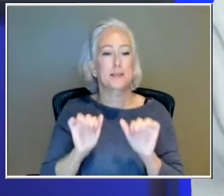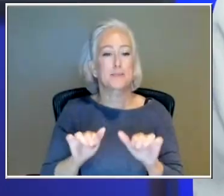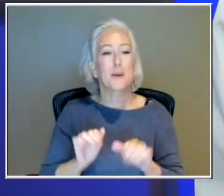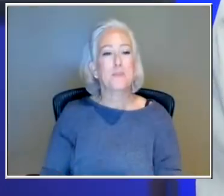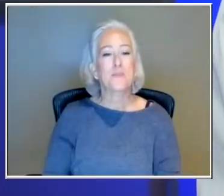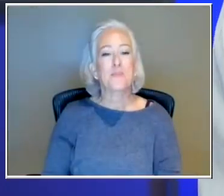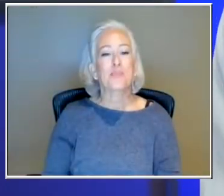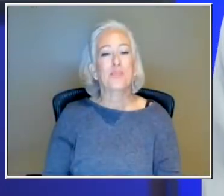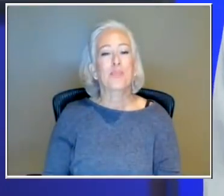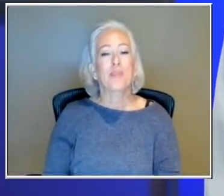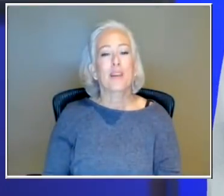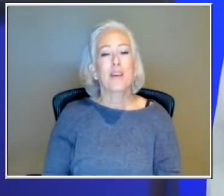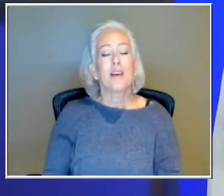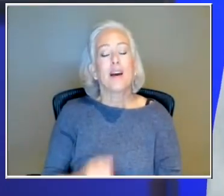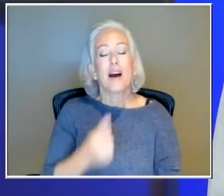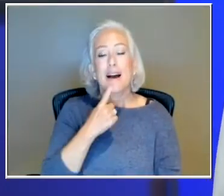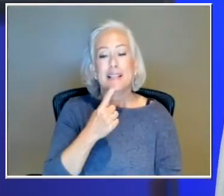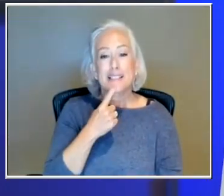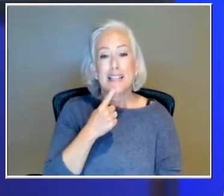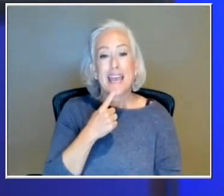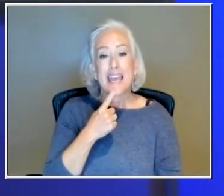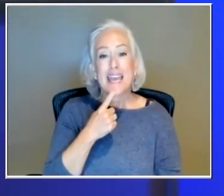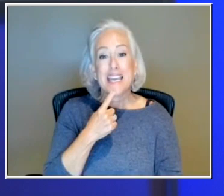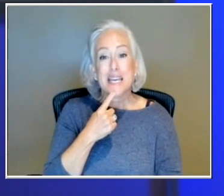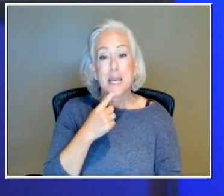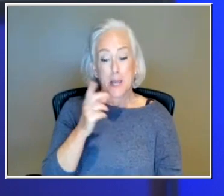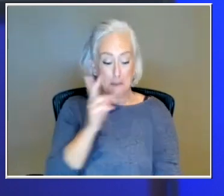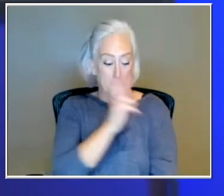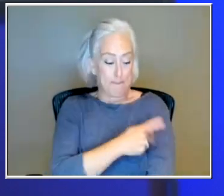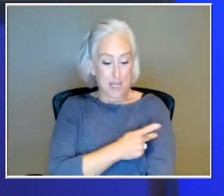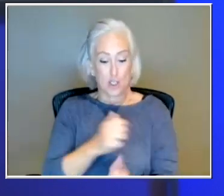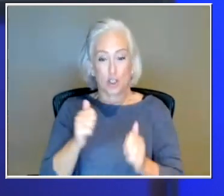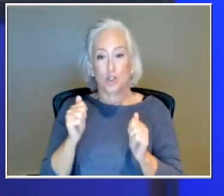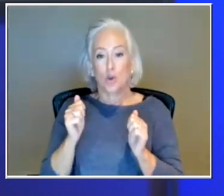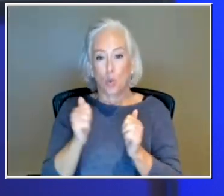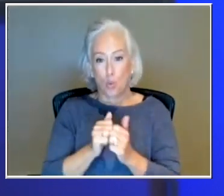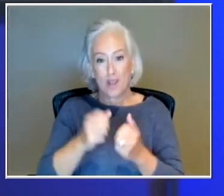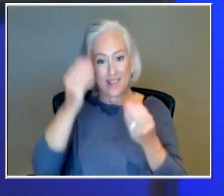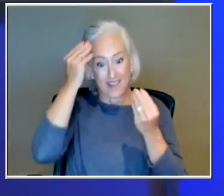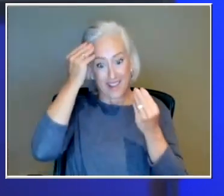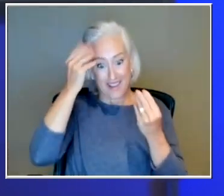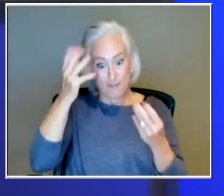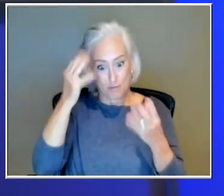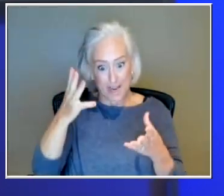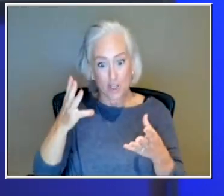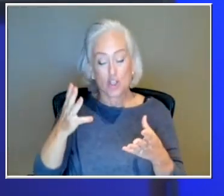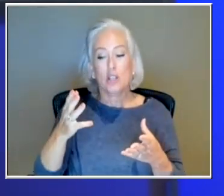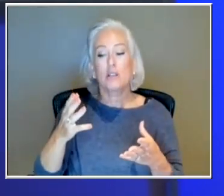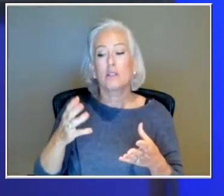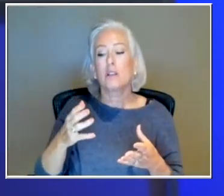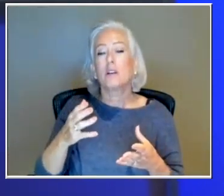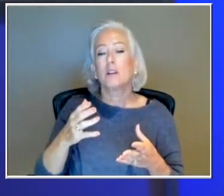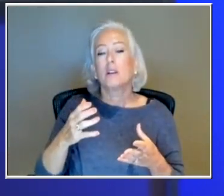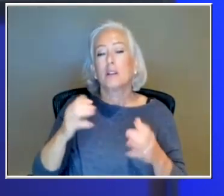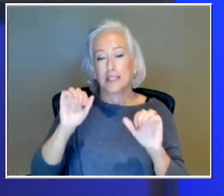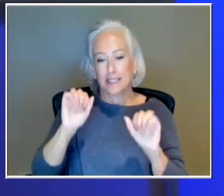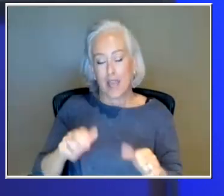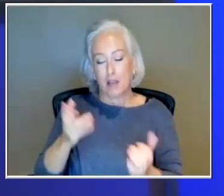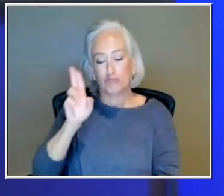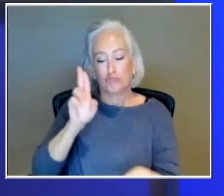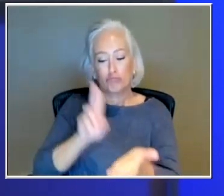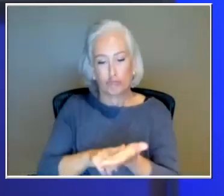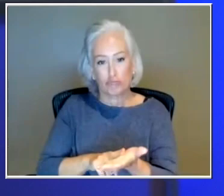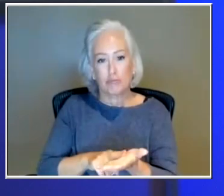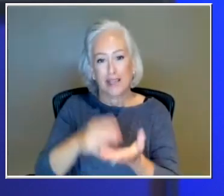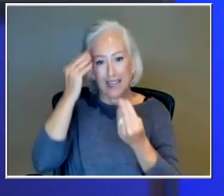make is that informed consent requires information first. And so long before we ever get to a treatment decision, it's